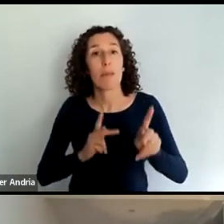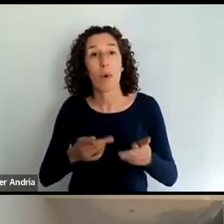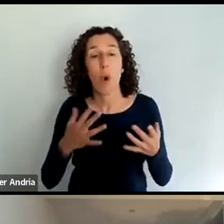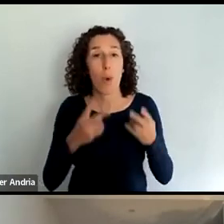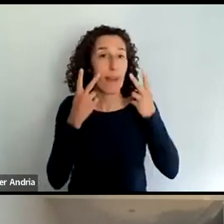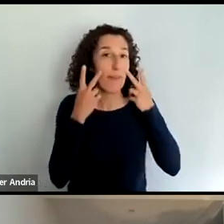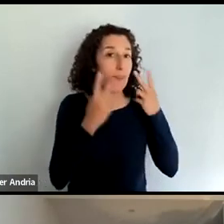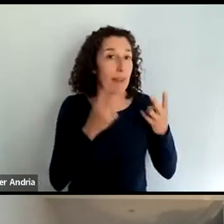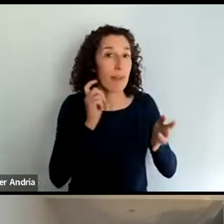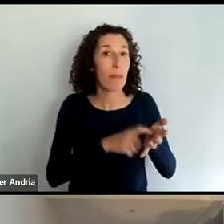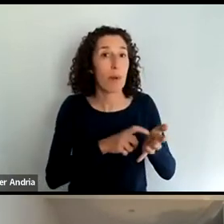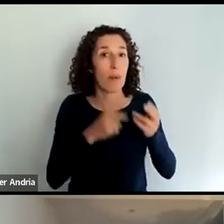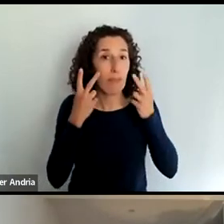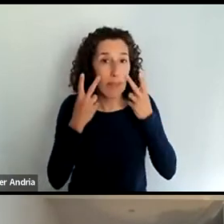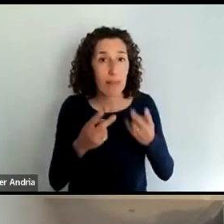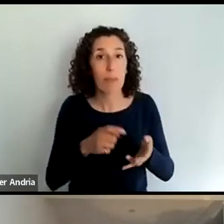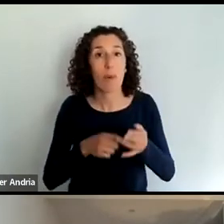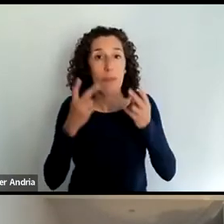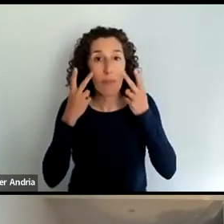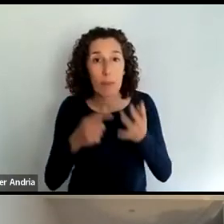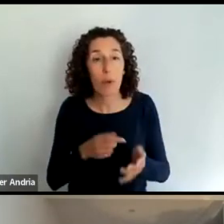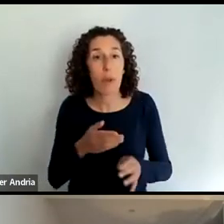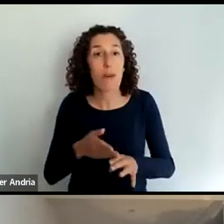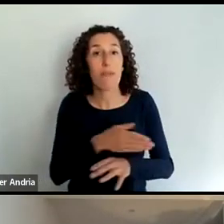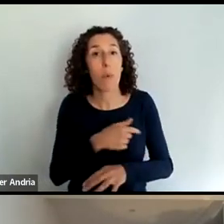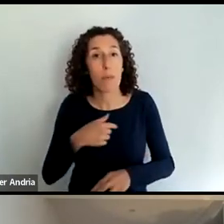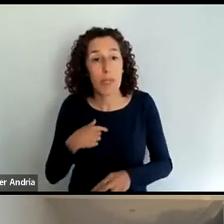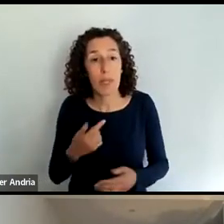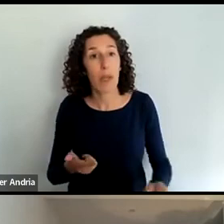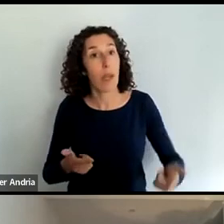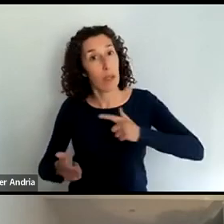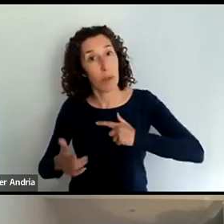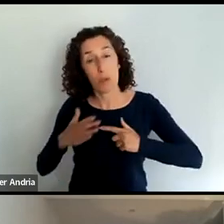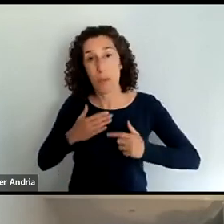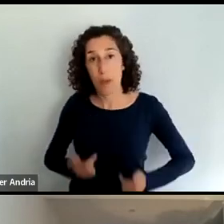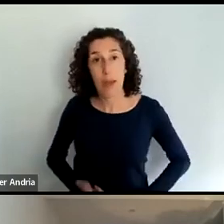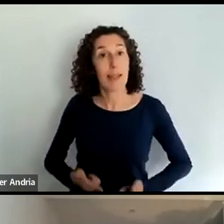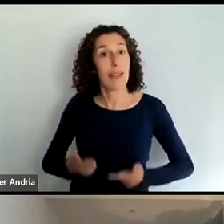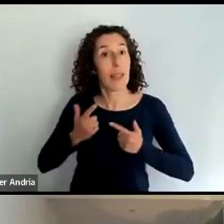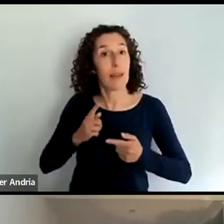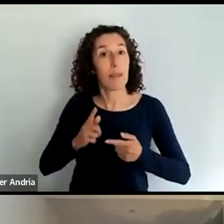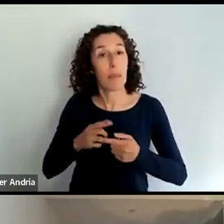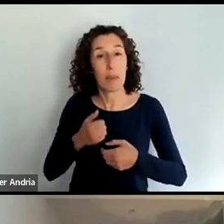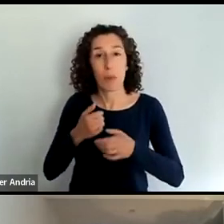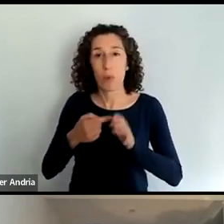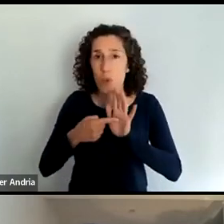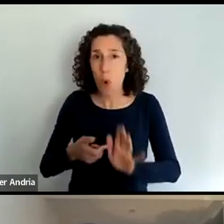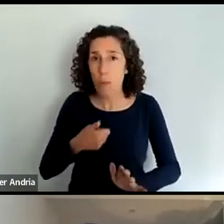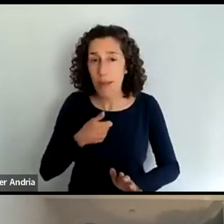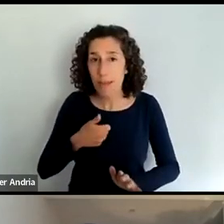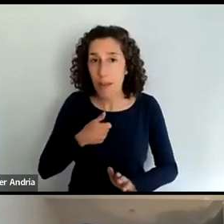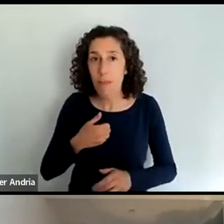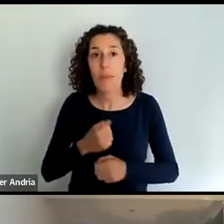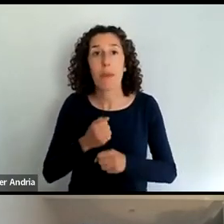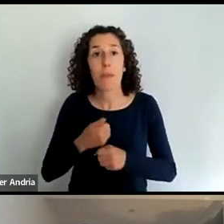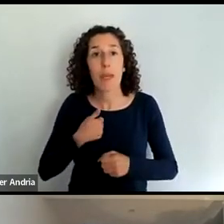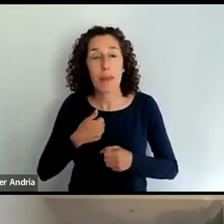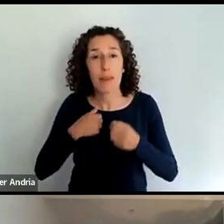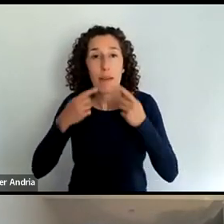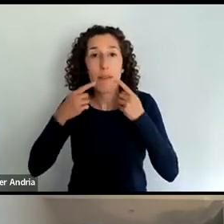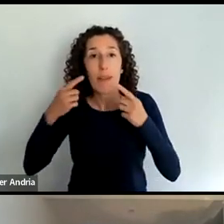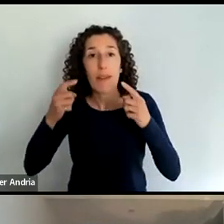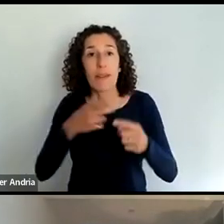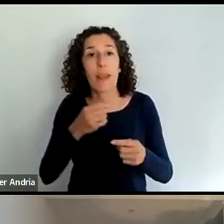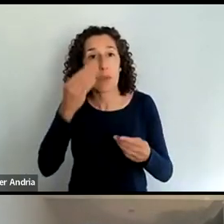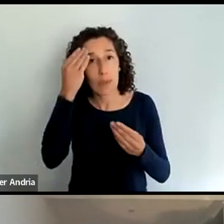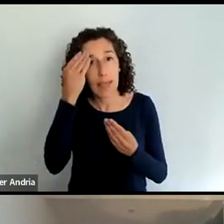career that I have, but that so many people have been able to see versions of themselves and know that a life of